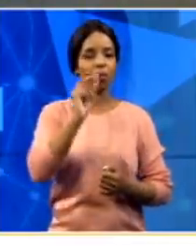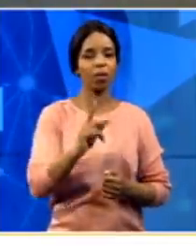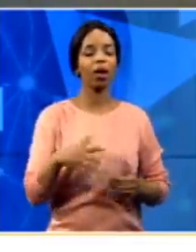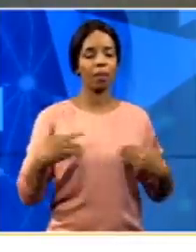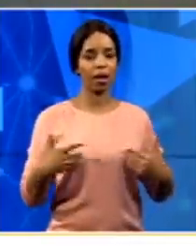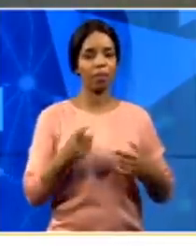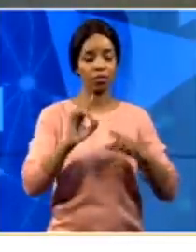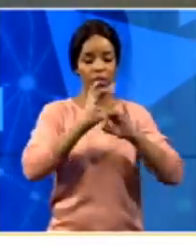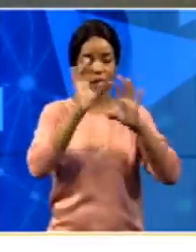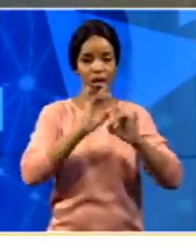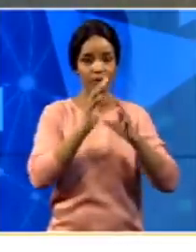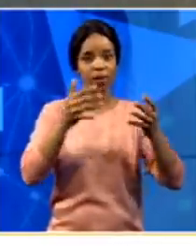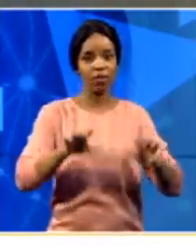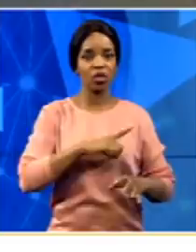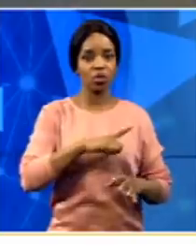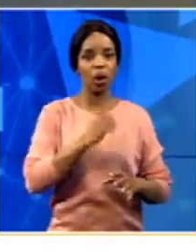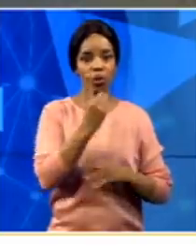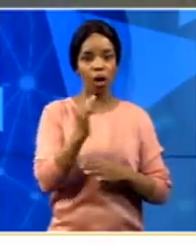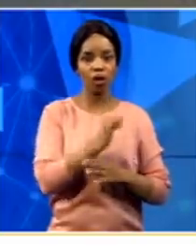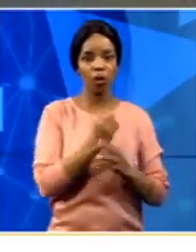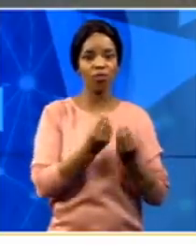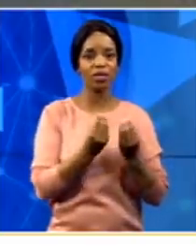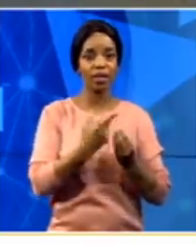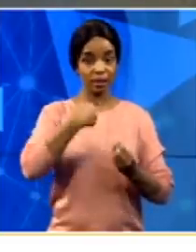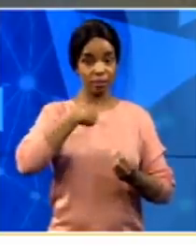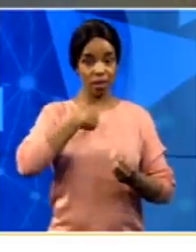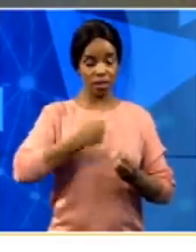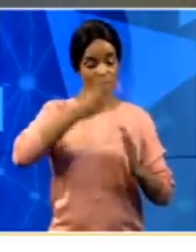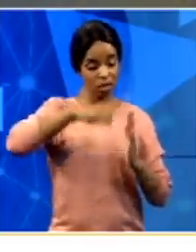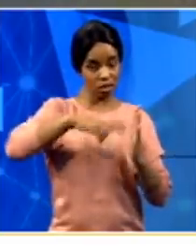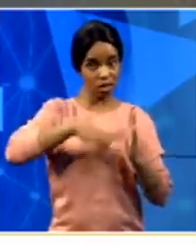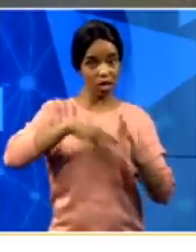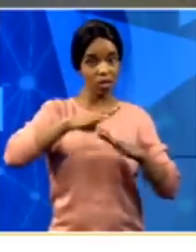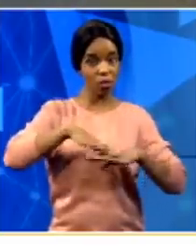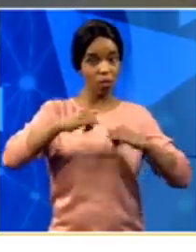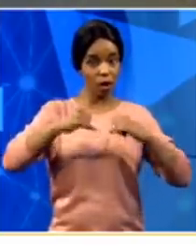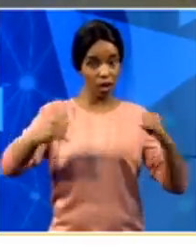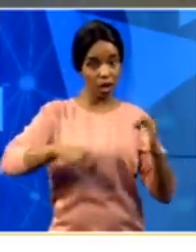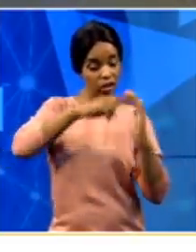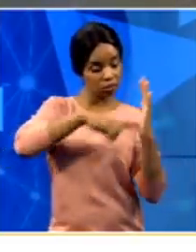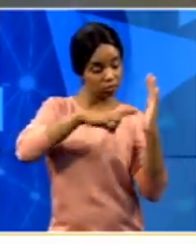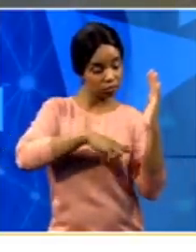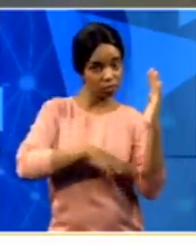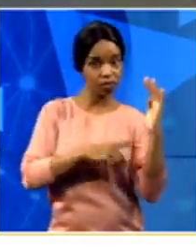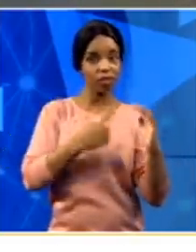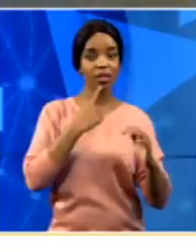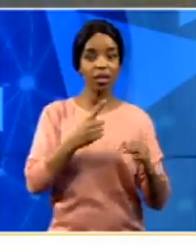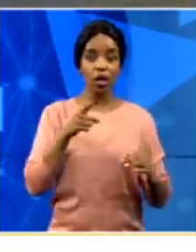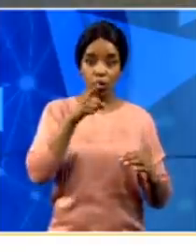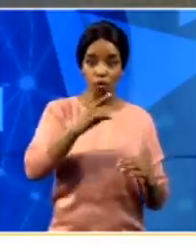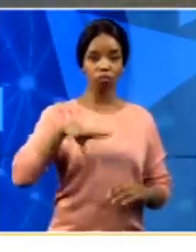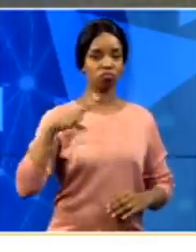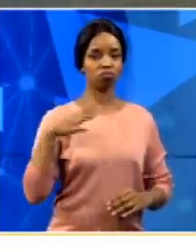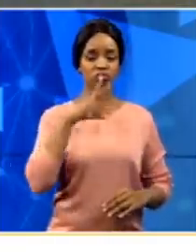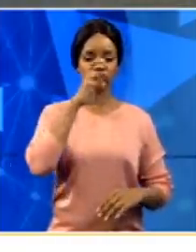when it was in one of the articles that I did read online saying that that you guys were fine, you didn't need any help from the